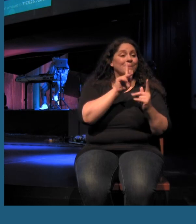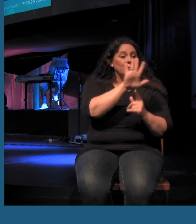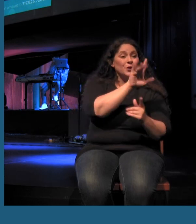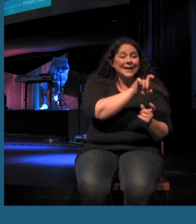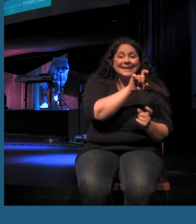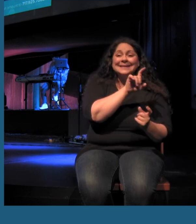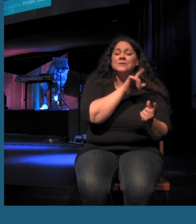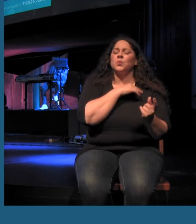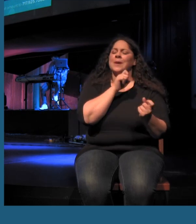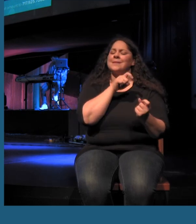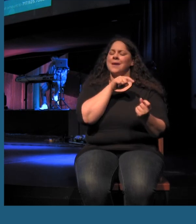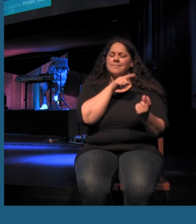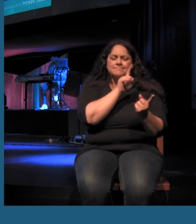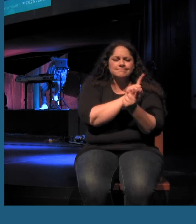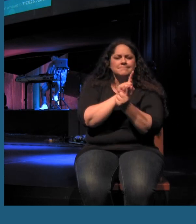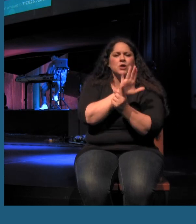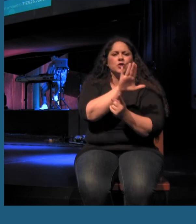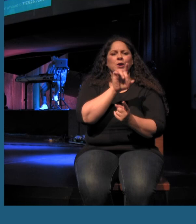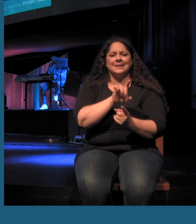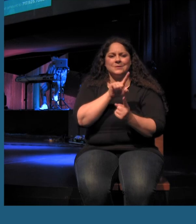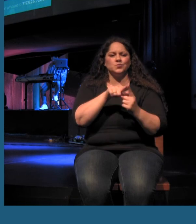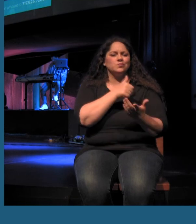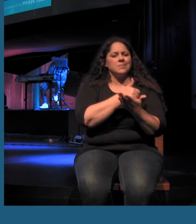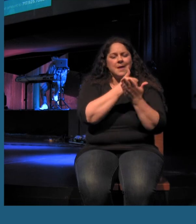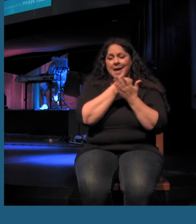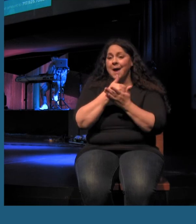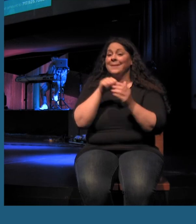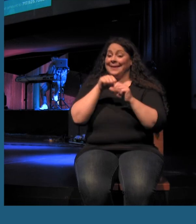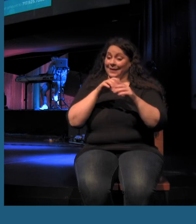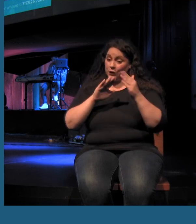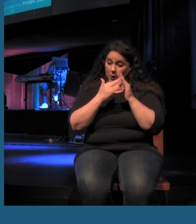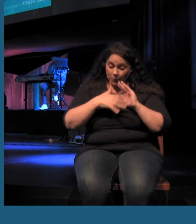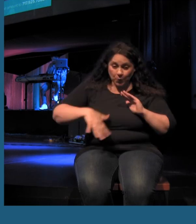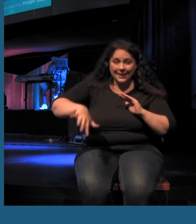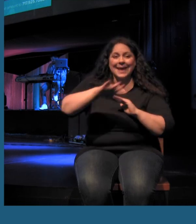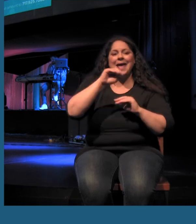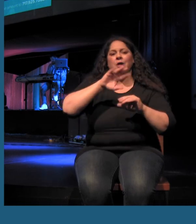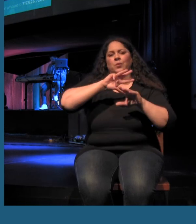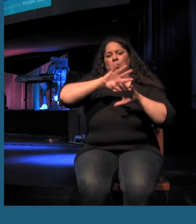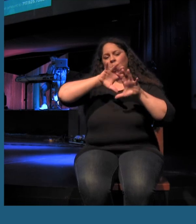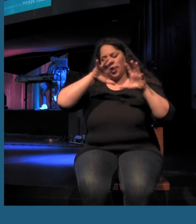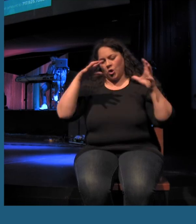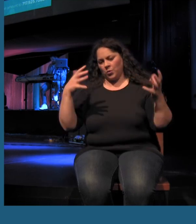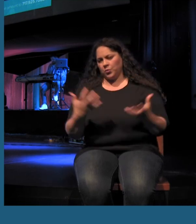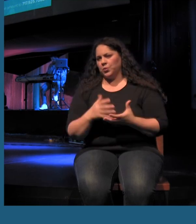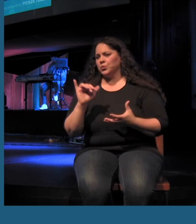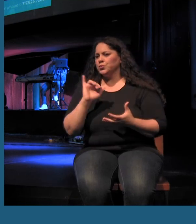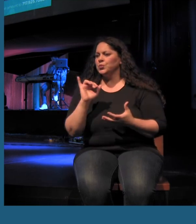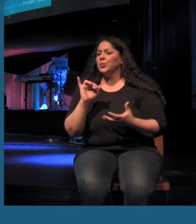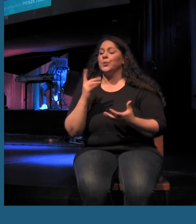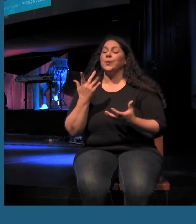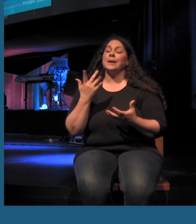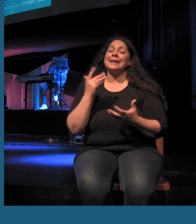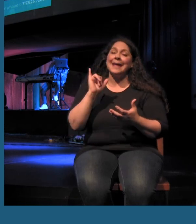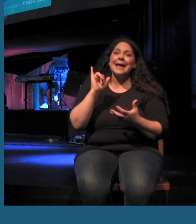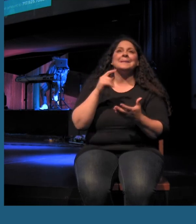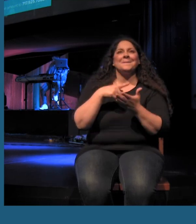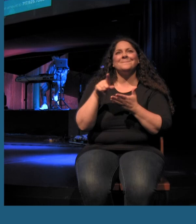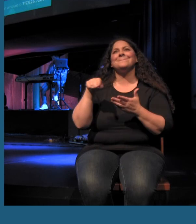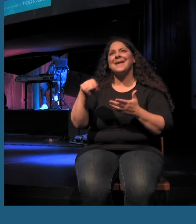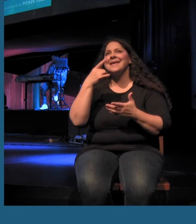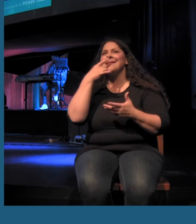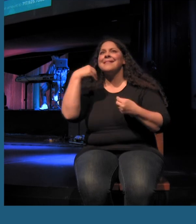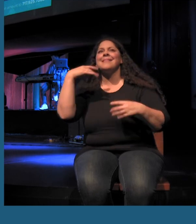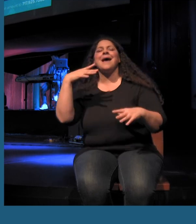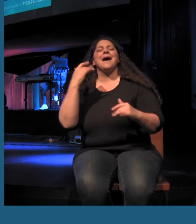both here in our church and our community and all around the world. It allows us to, you know, pay for the light bill, allows us to pay for